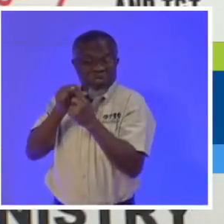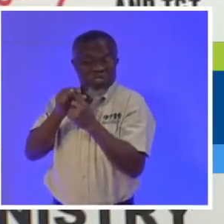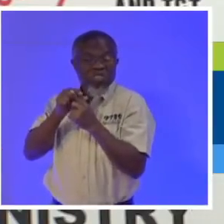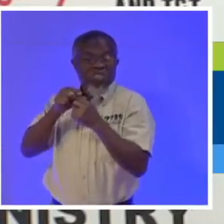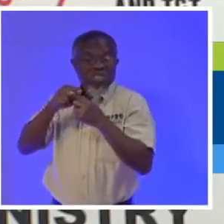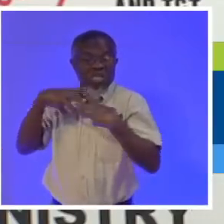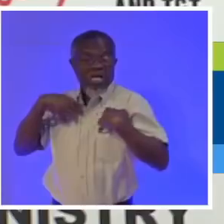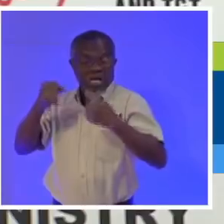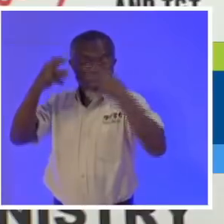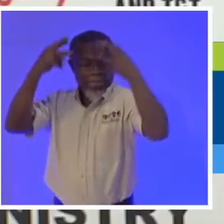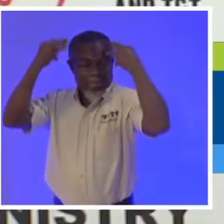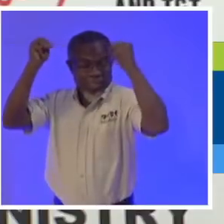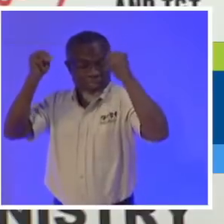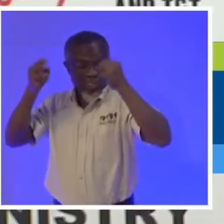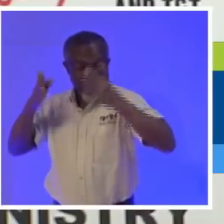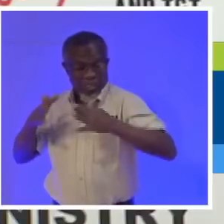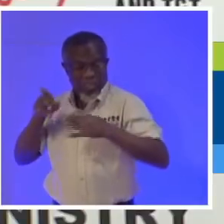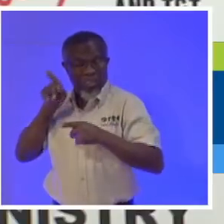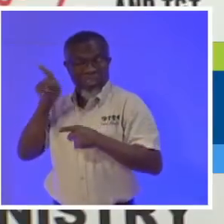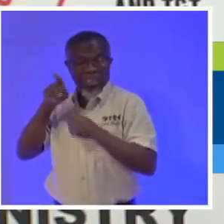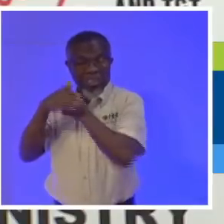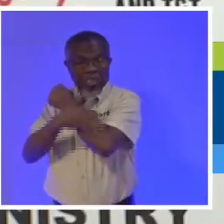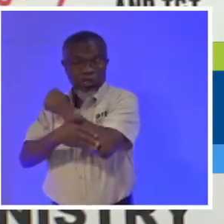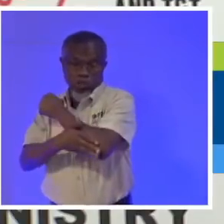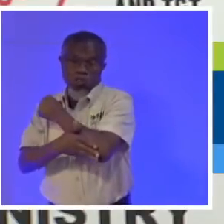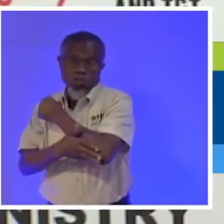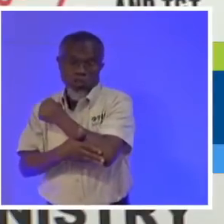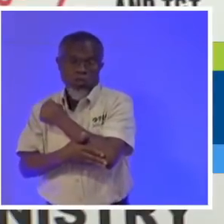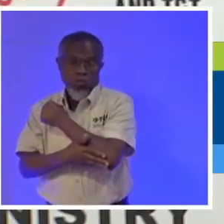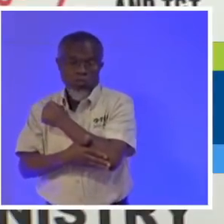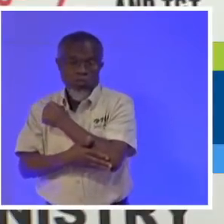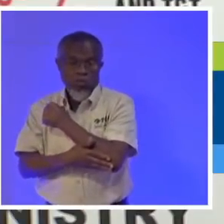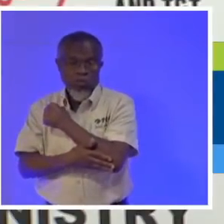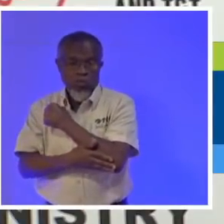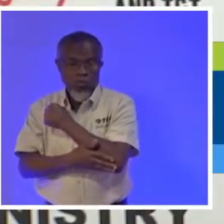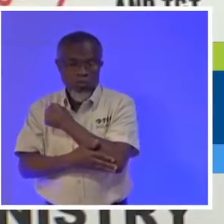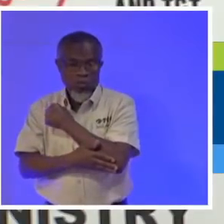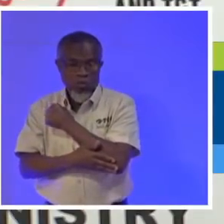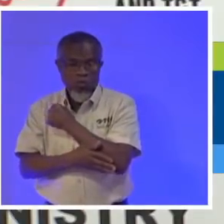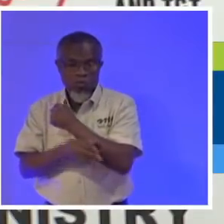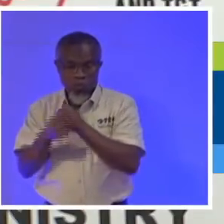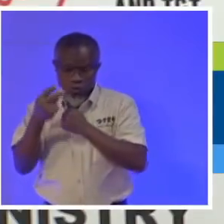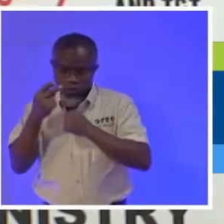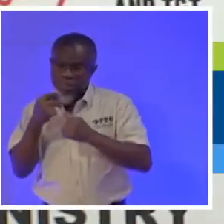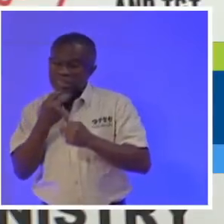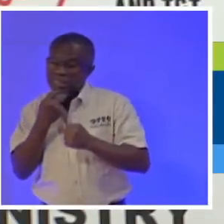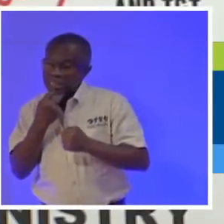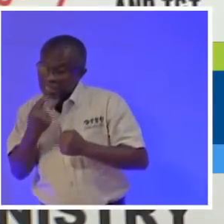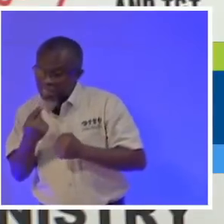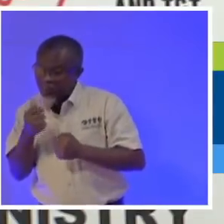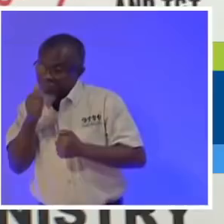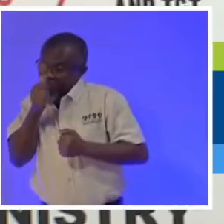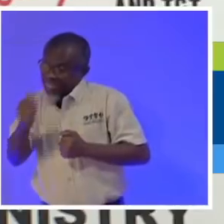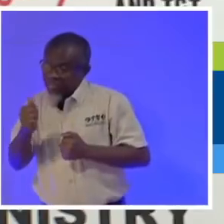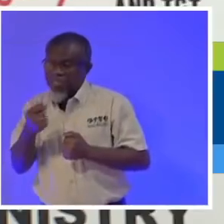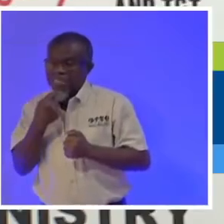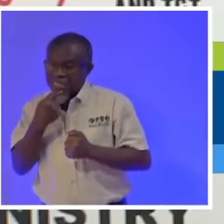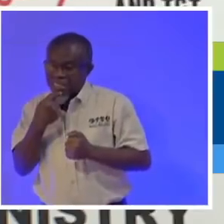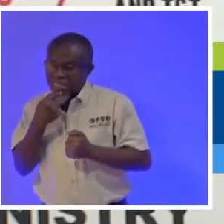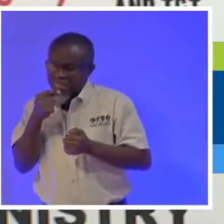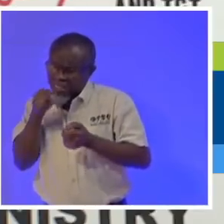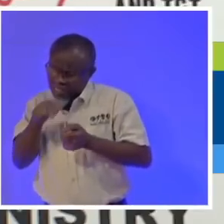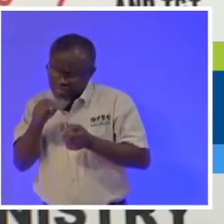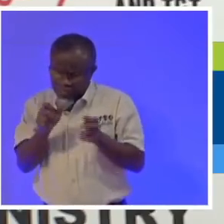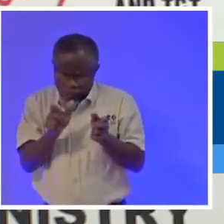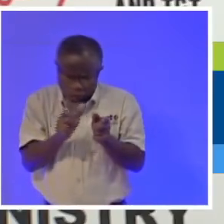Be mindful. We are calculating this based on a small sample of 247 deaths. And Dr. Hines could